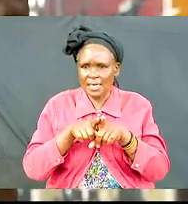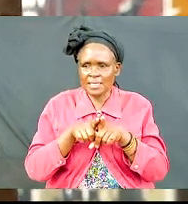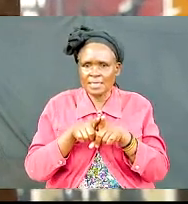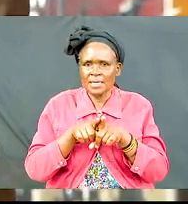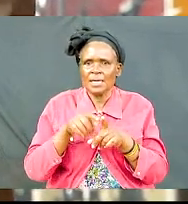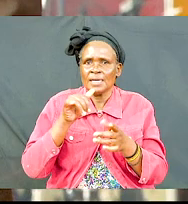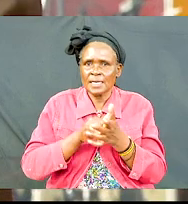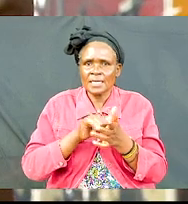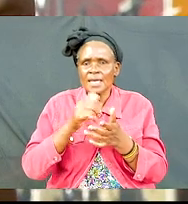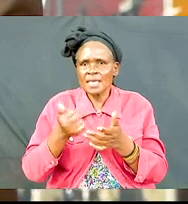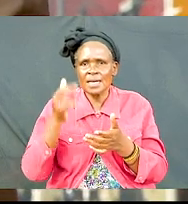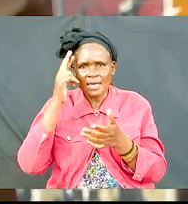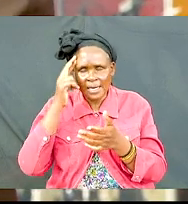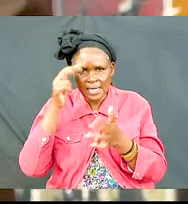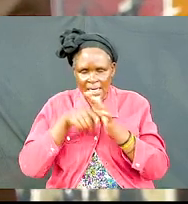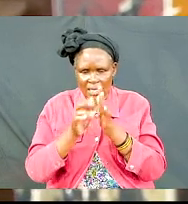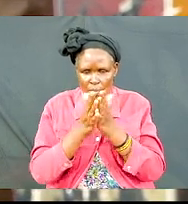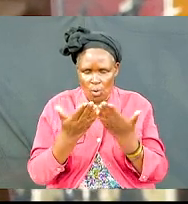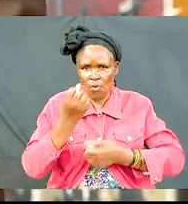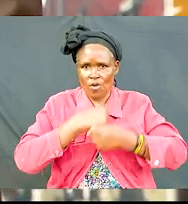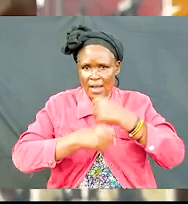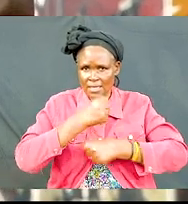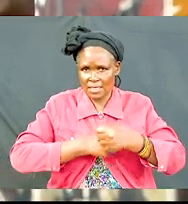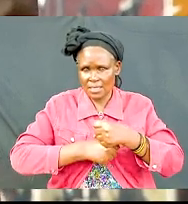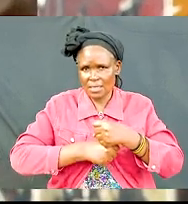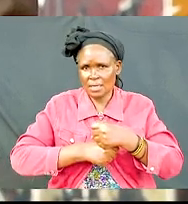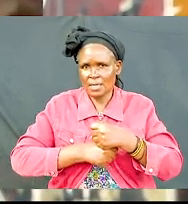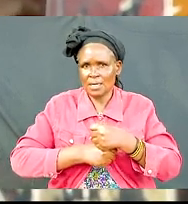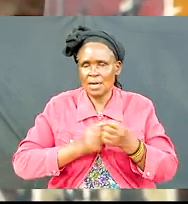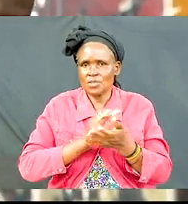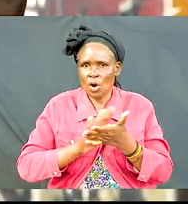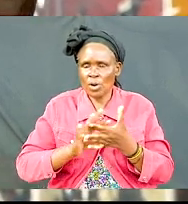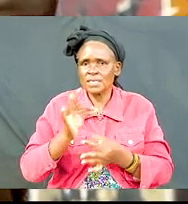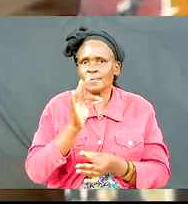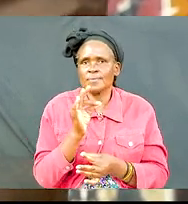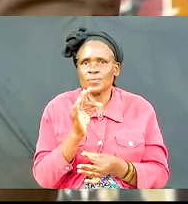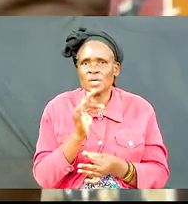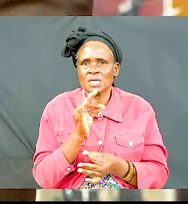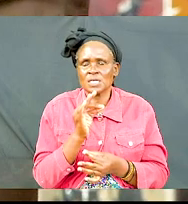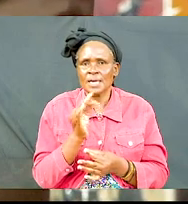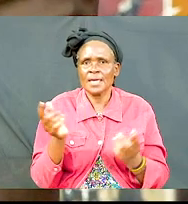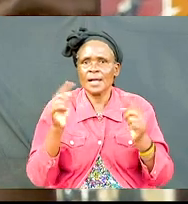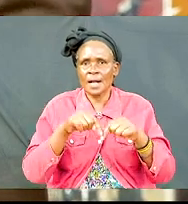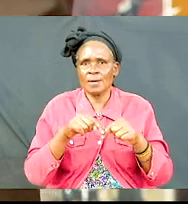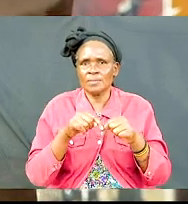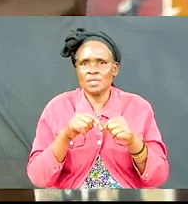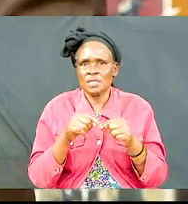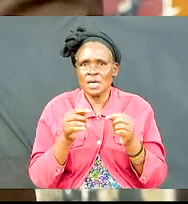then realized in the book of Acts. The Holy Spirit comes